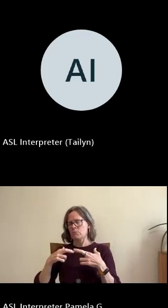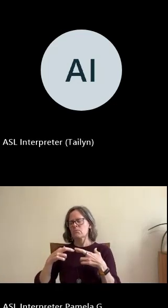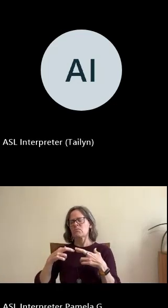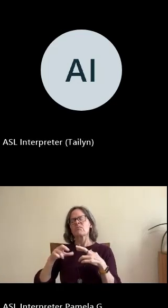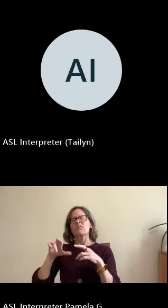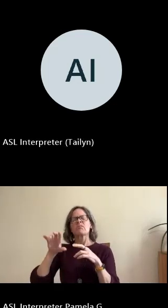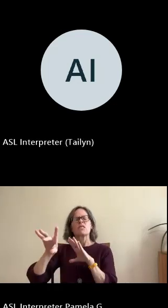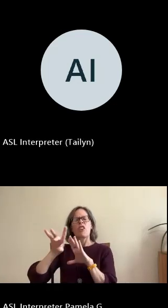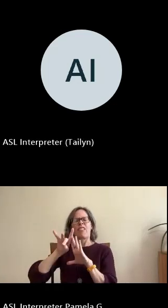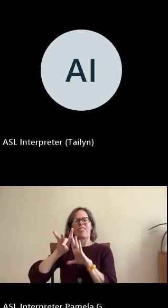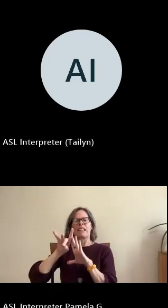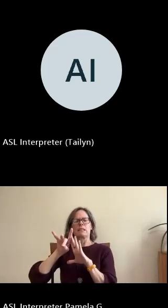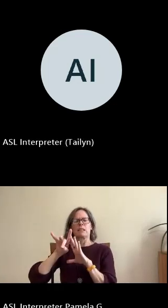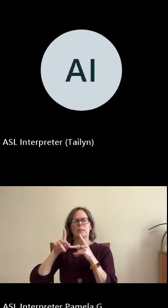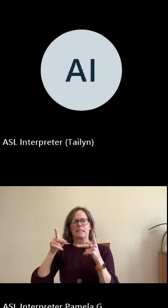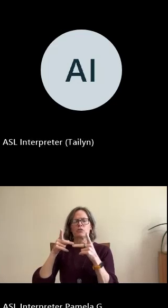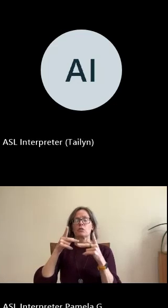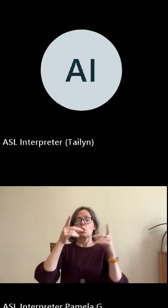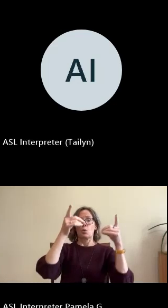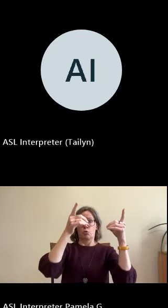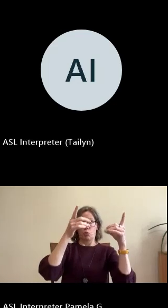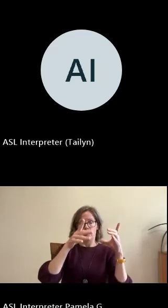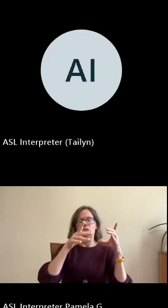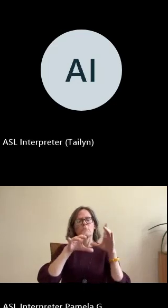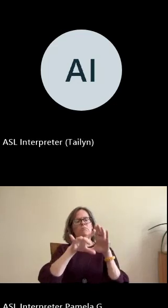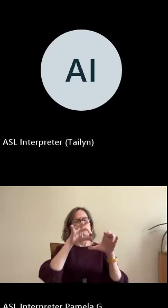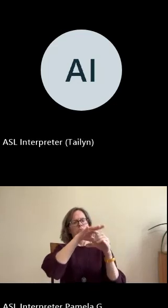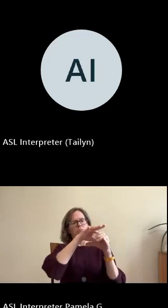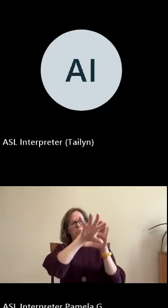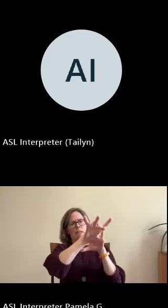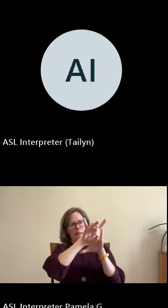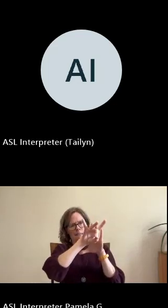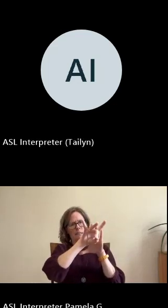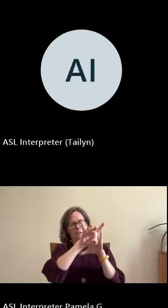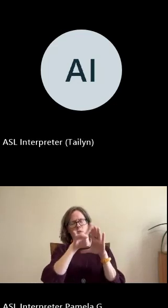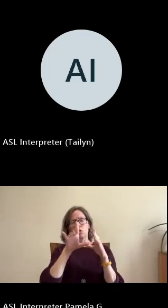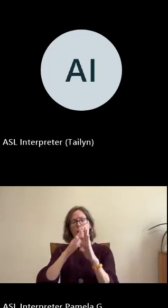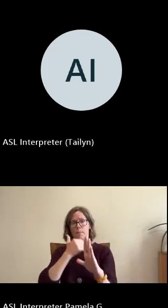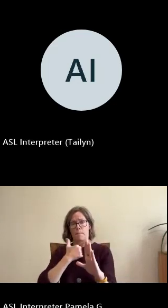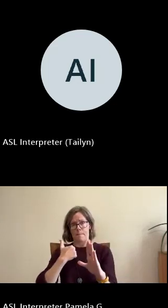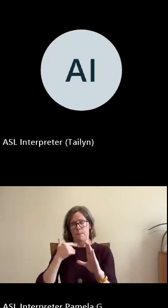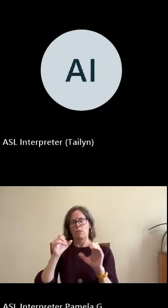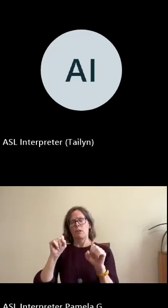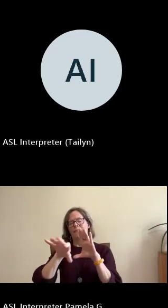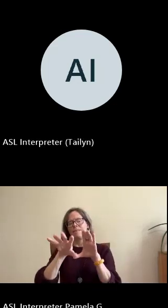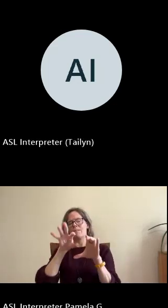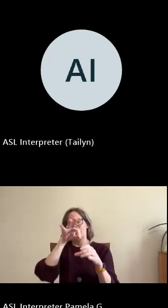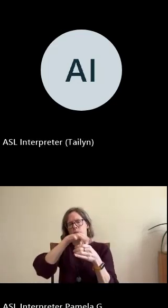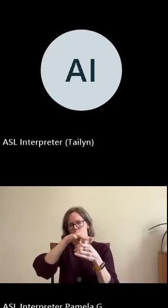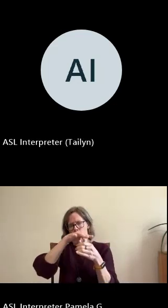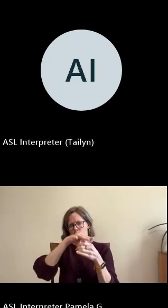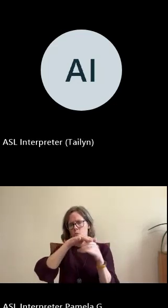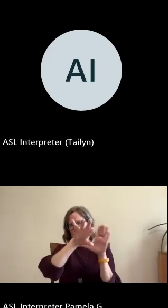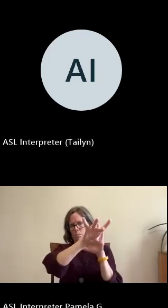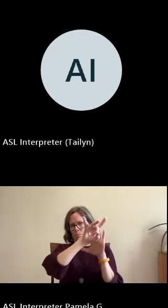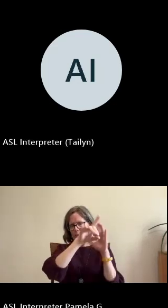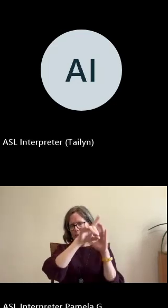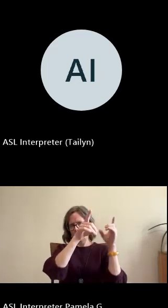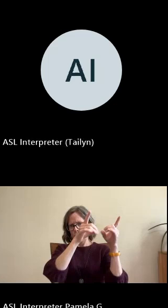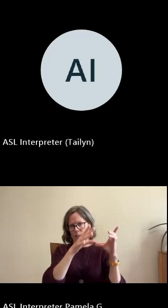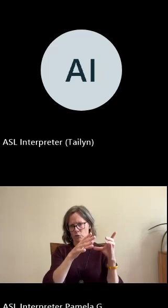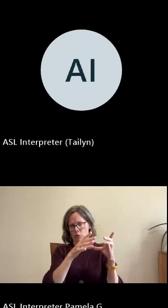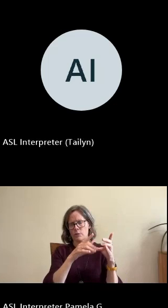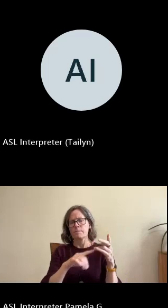is an elected position. And when you're a member, you get to vote in elections. The negotiations representative is